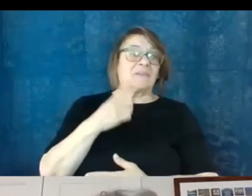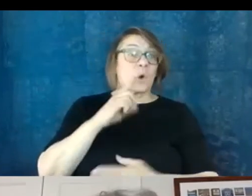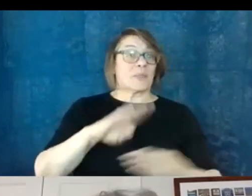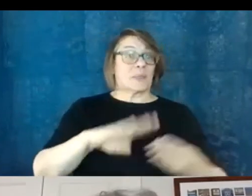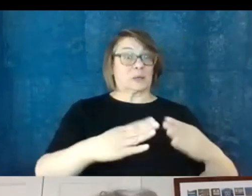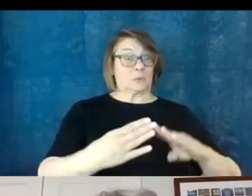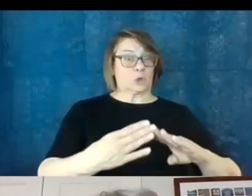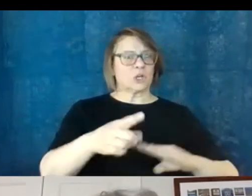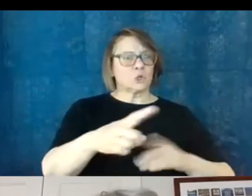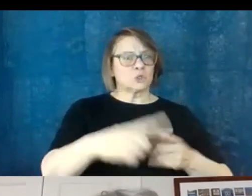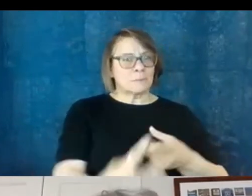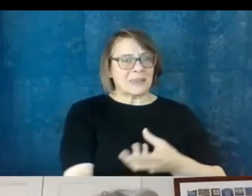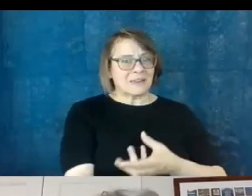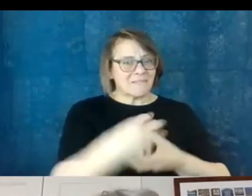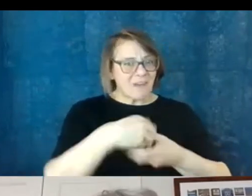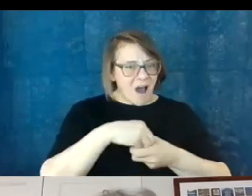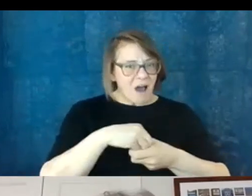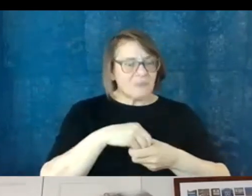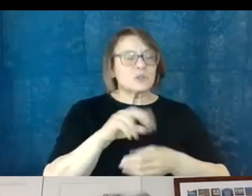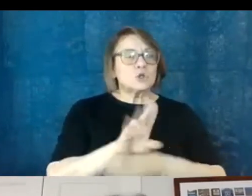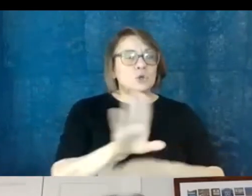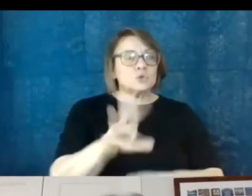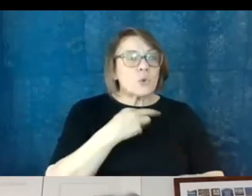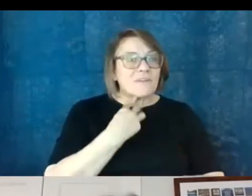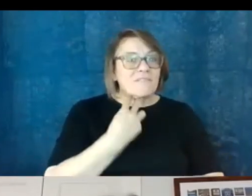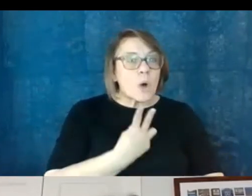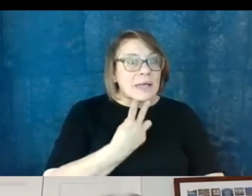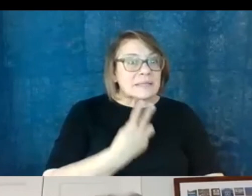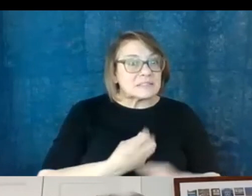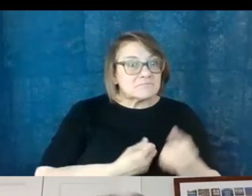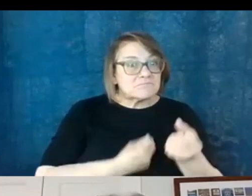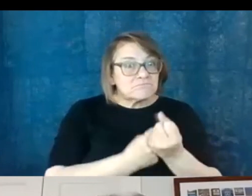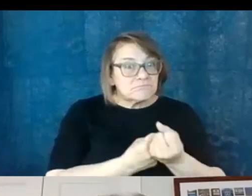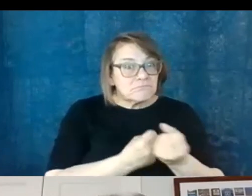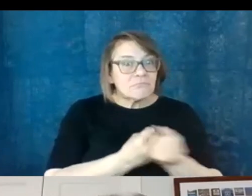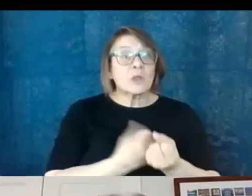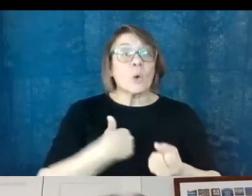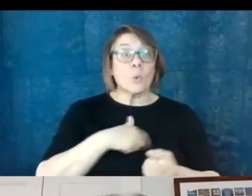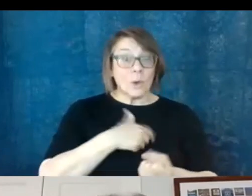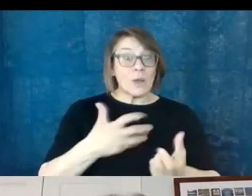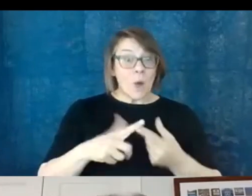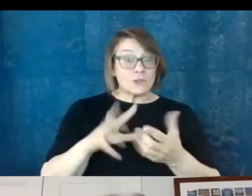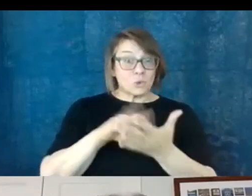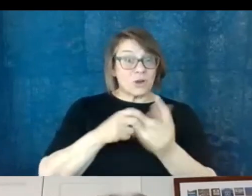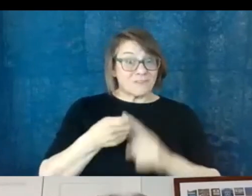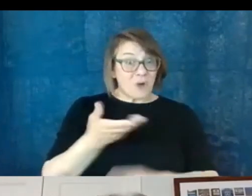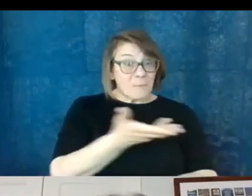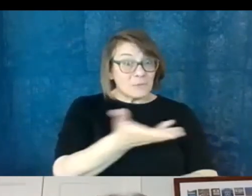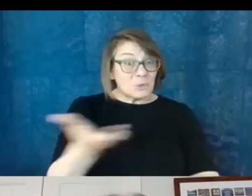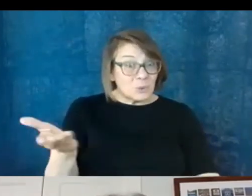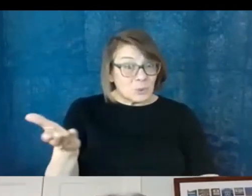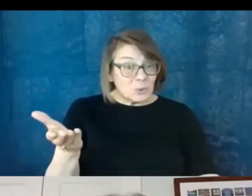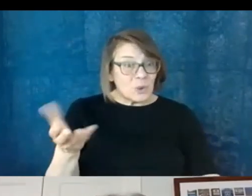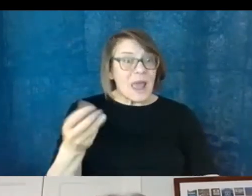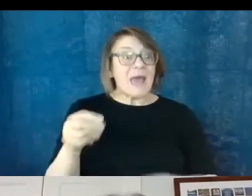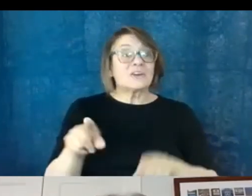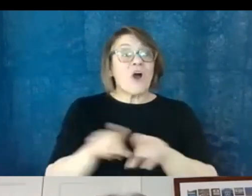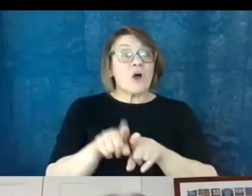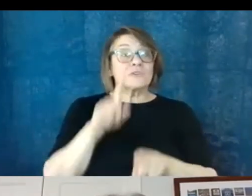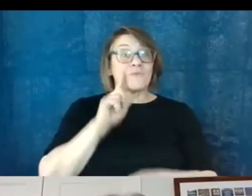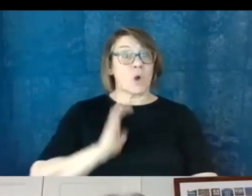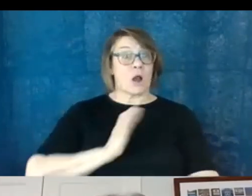be involved, use your voice. We want to learn from you. And also for us